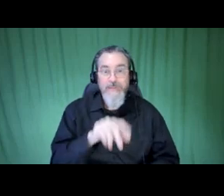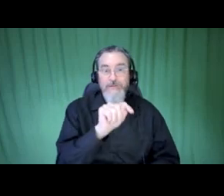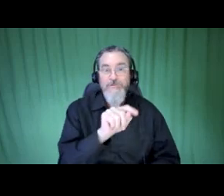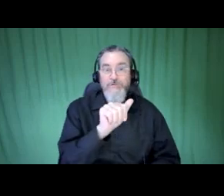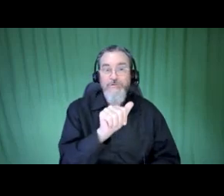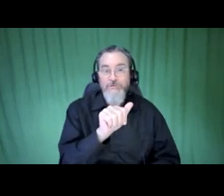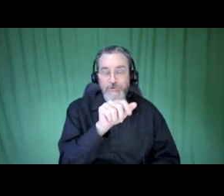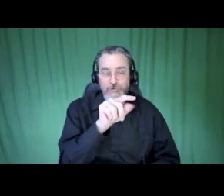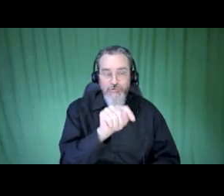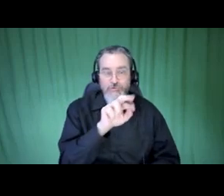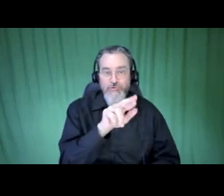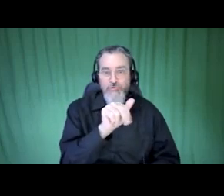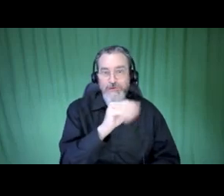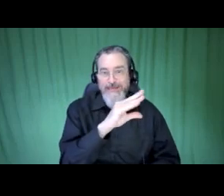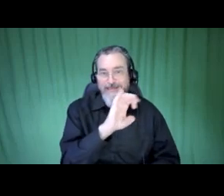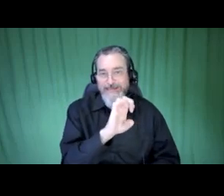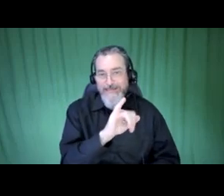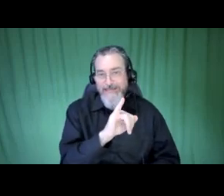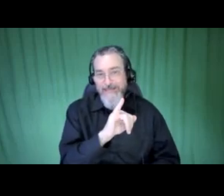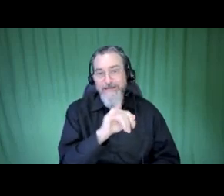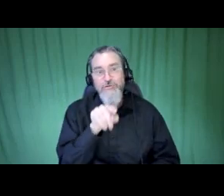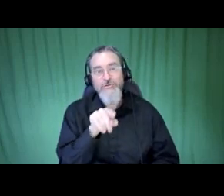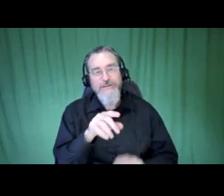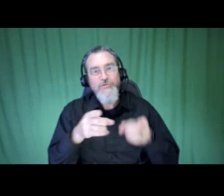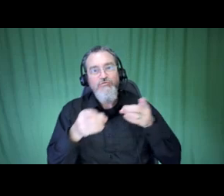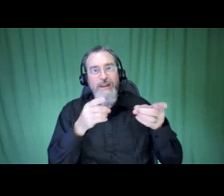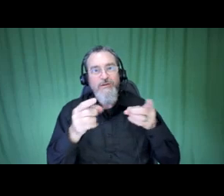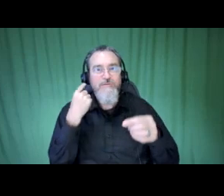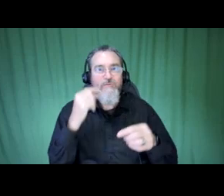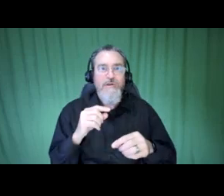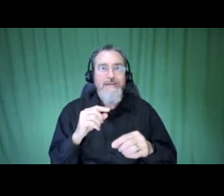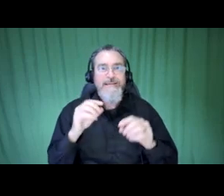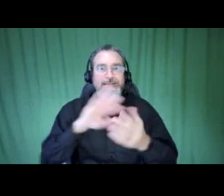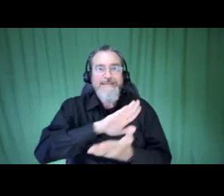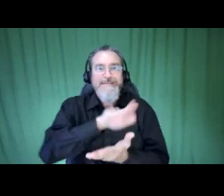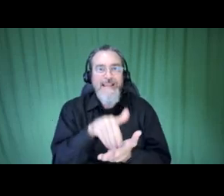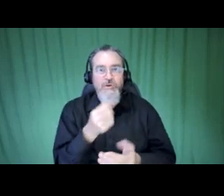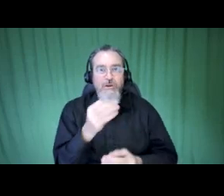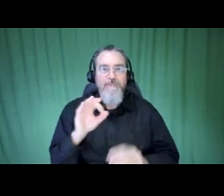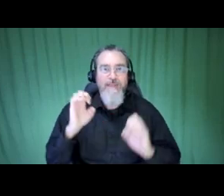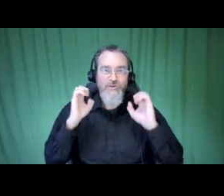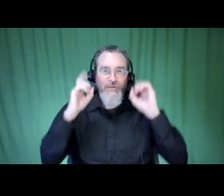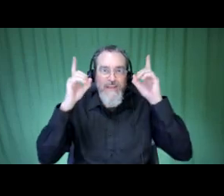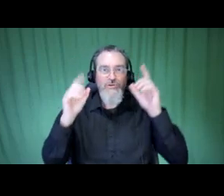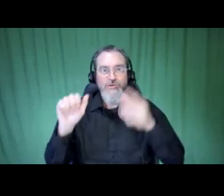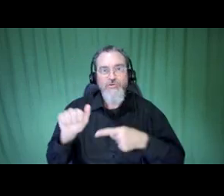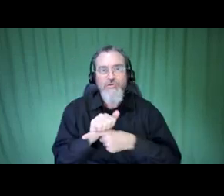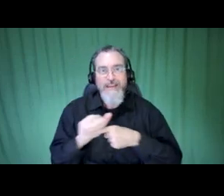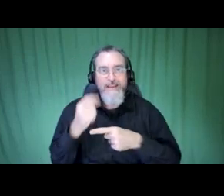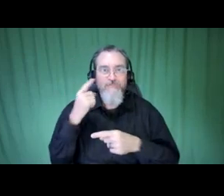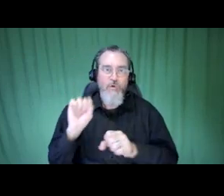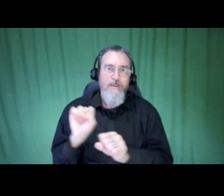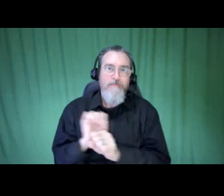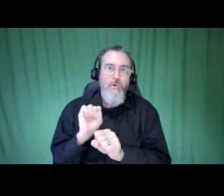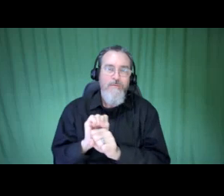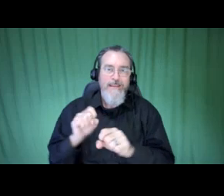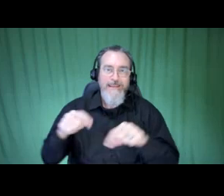in the call today, the associate director of the Center for Education and Training for Employment here at Ohio